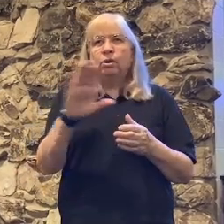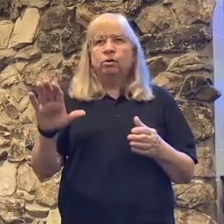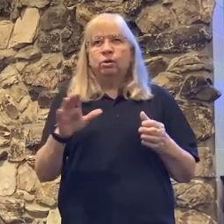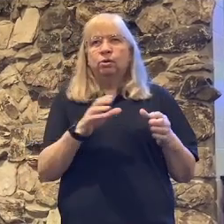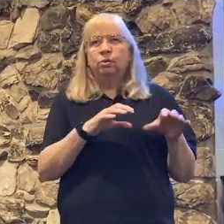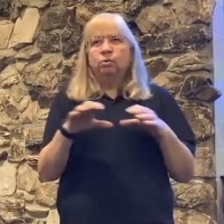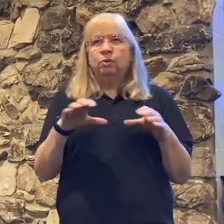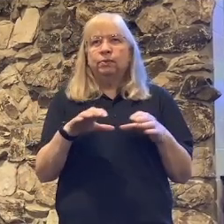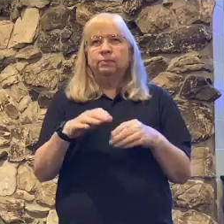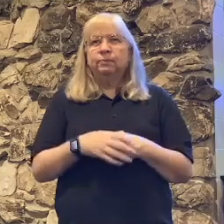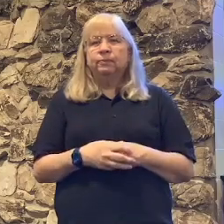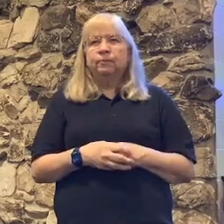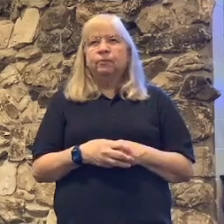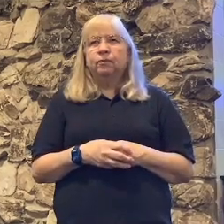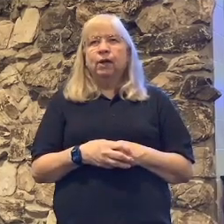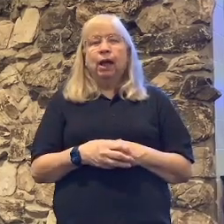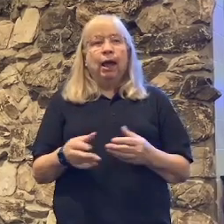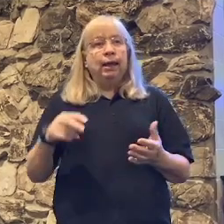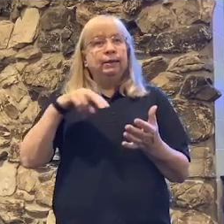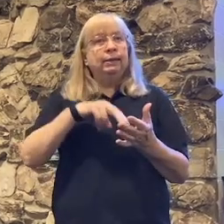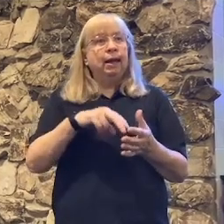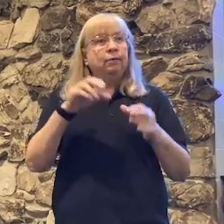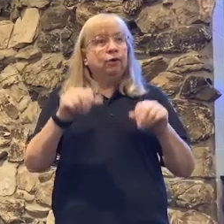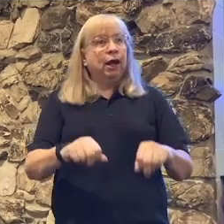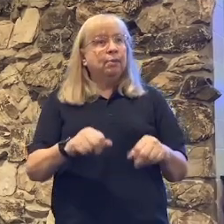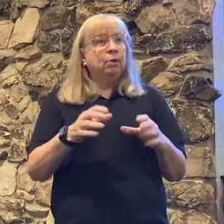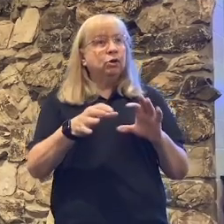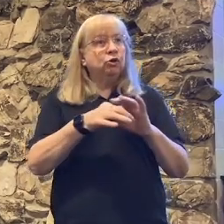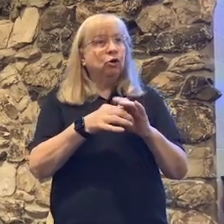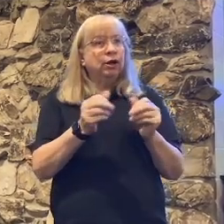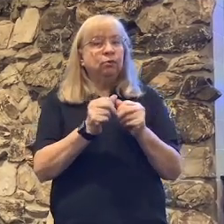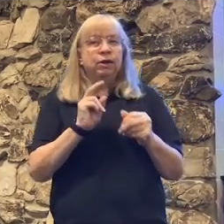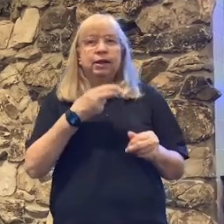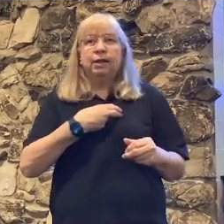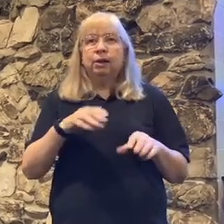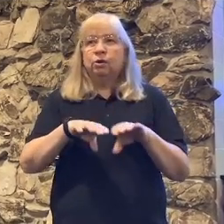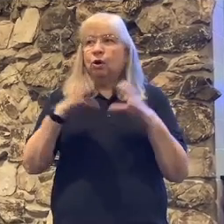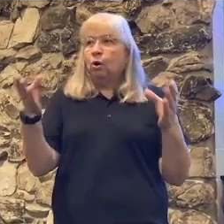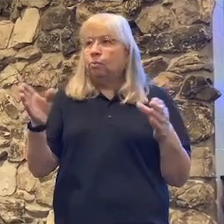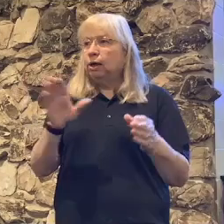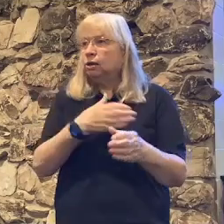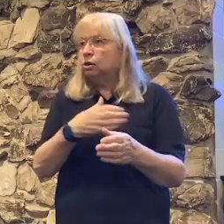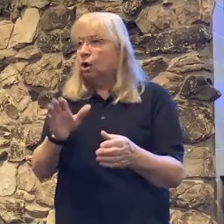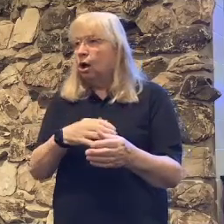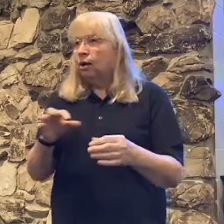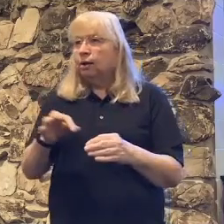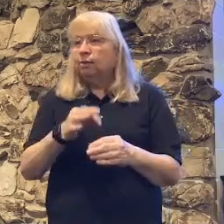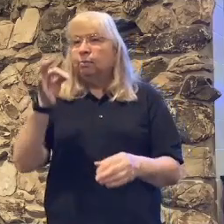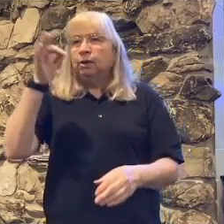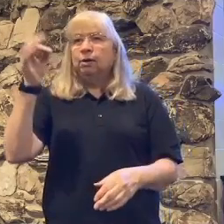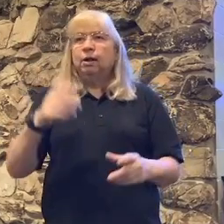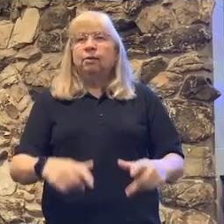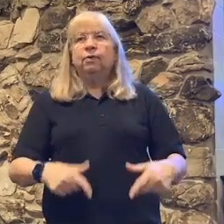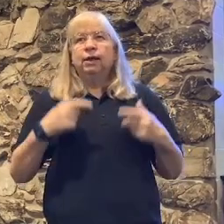I invite you now to stand, if you are able, and join with us in our opening song, O Spirit of the Living God.